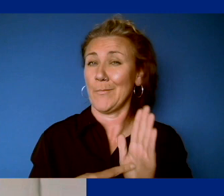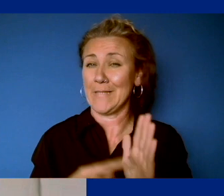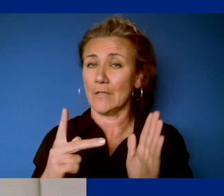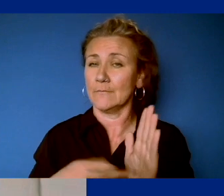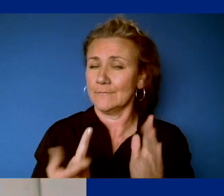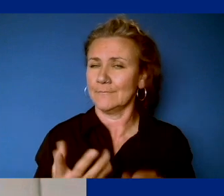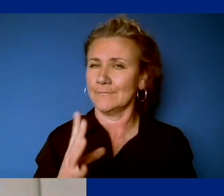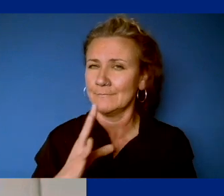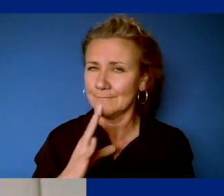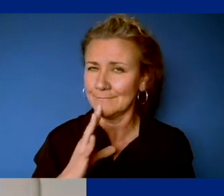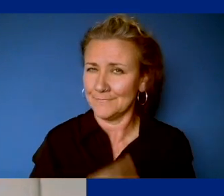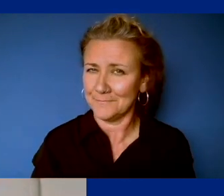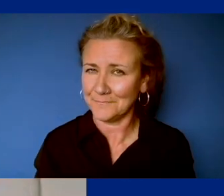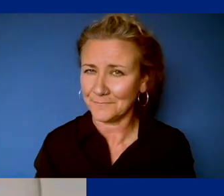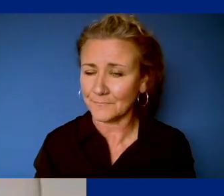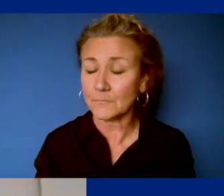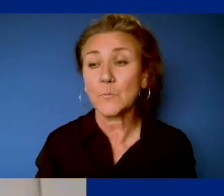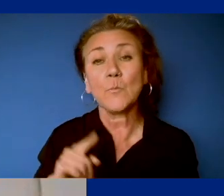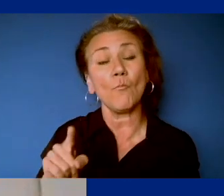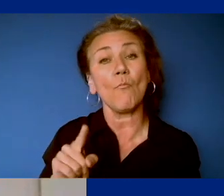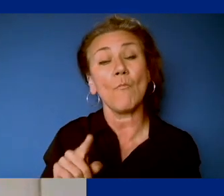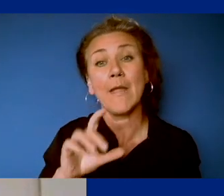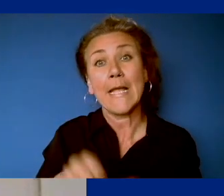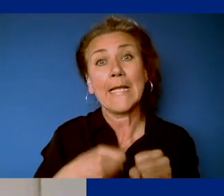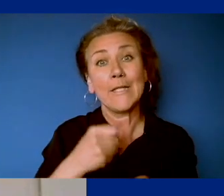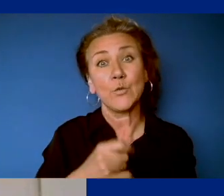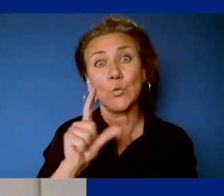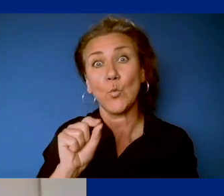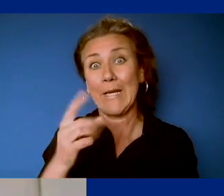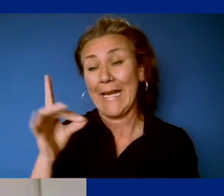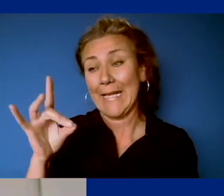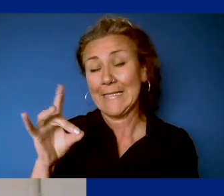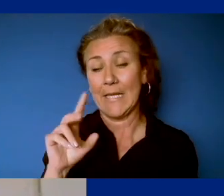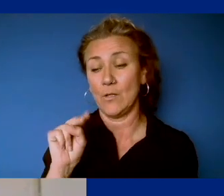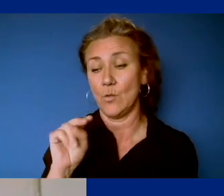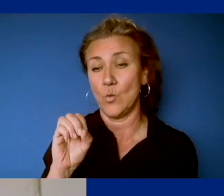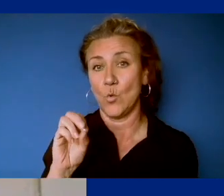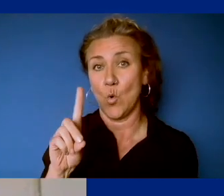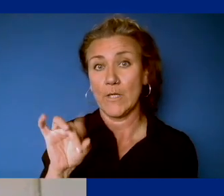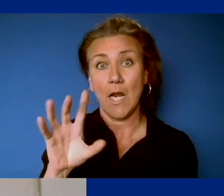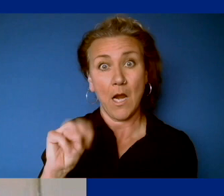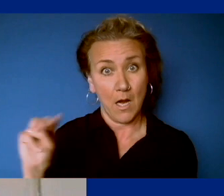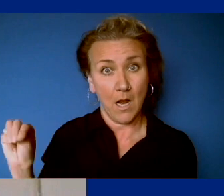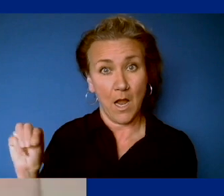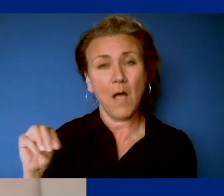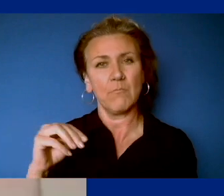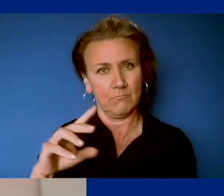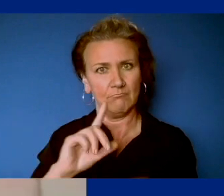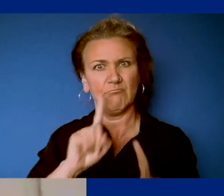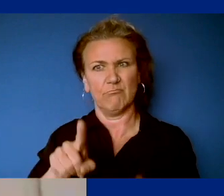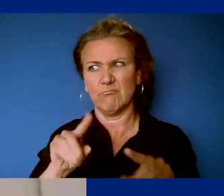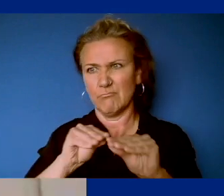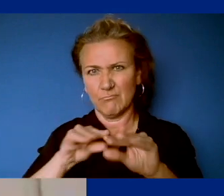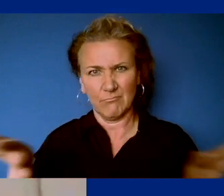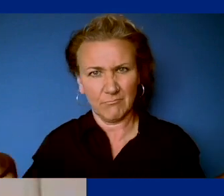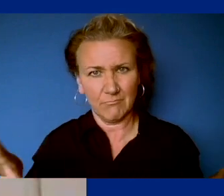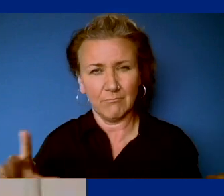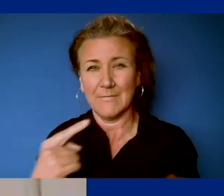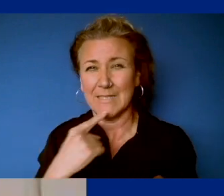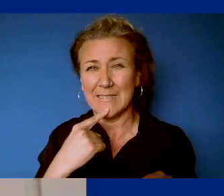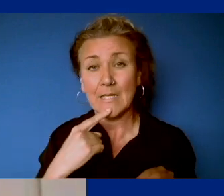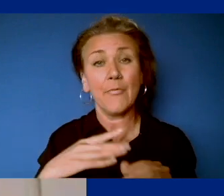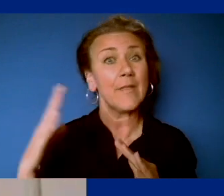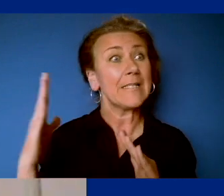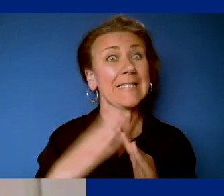posts might have something to do with this double standard. In 2018, Nordicom reported that of the world's 100 largest